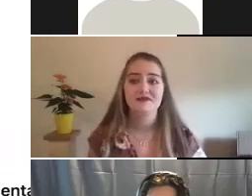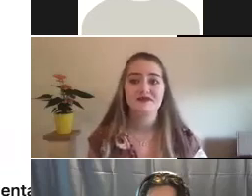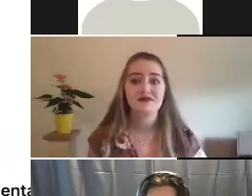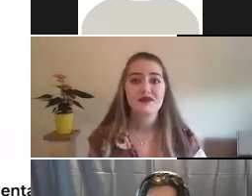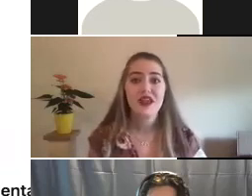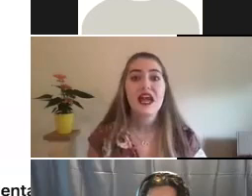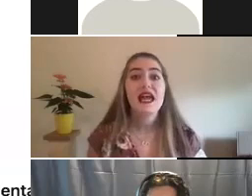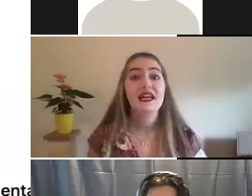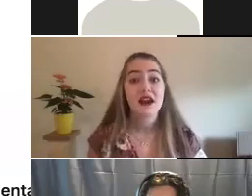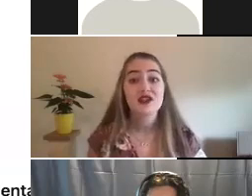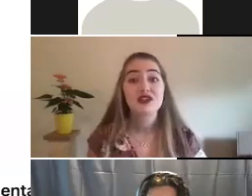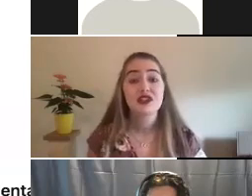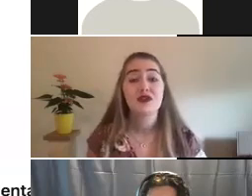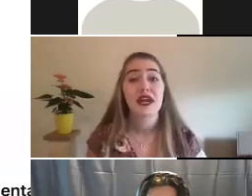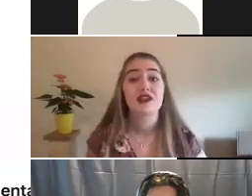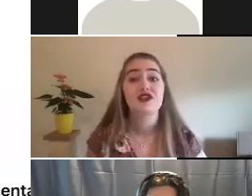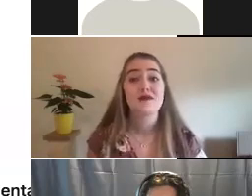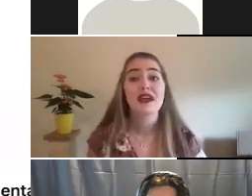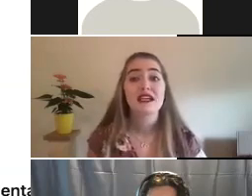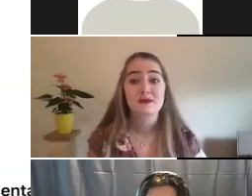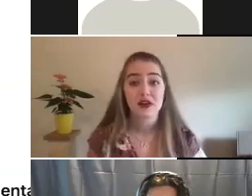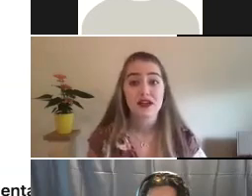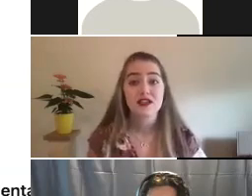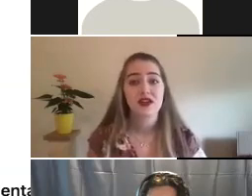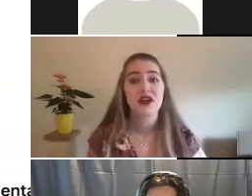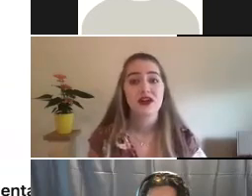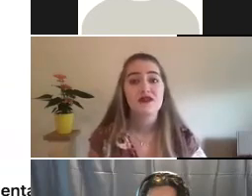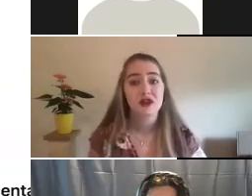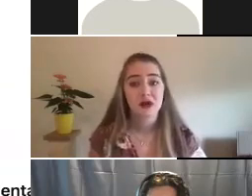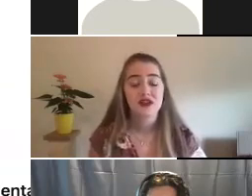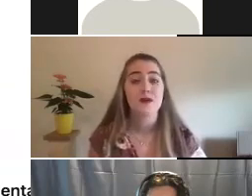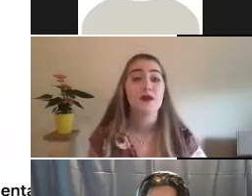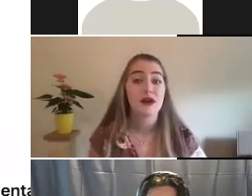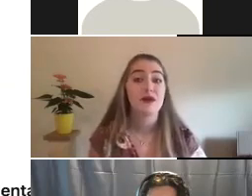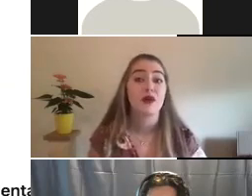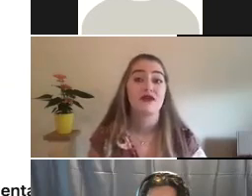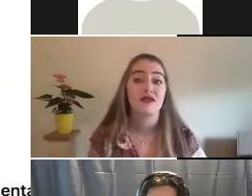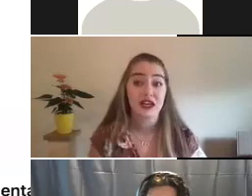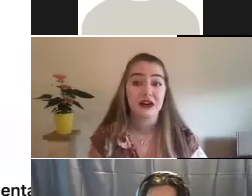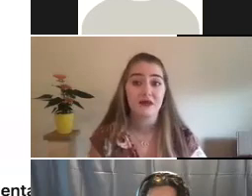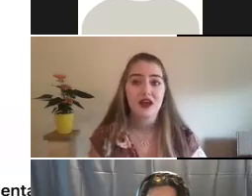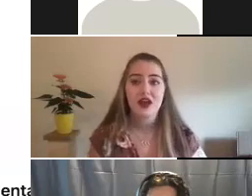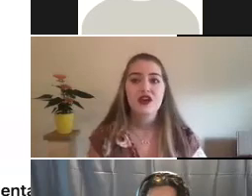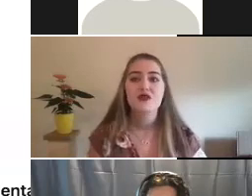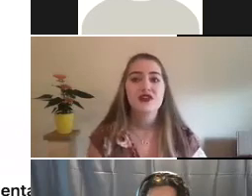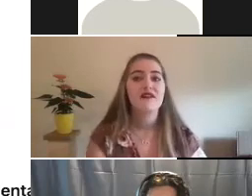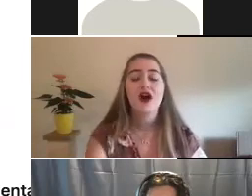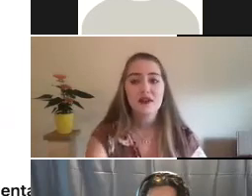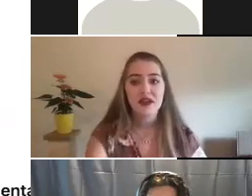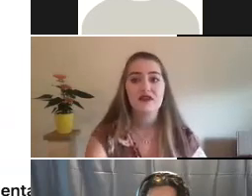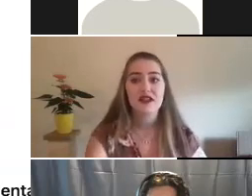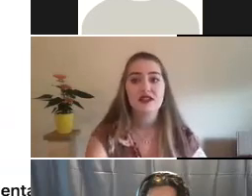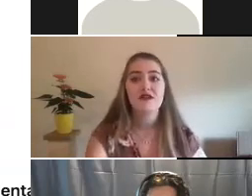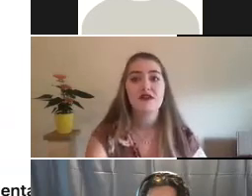one. It allows you to create a streaming experience with concurrent viewers from a pre-recorded video. You still have all